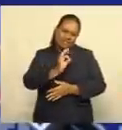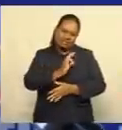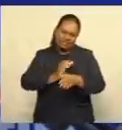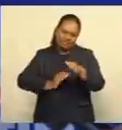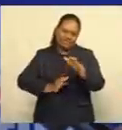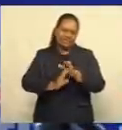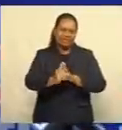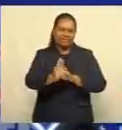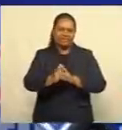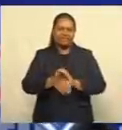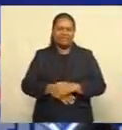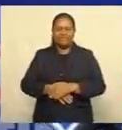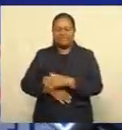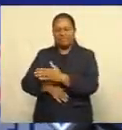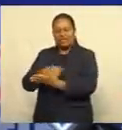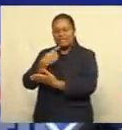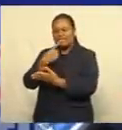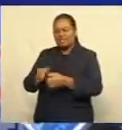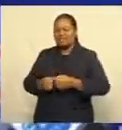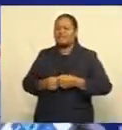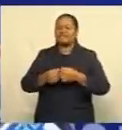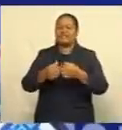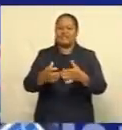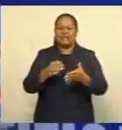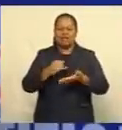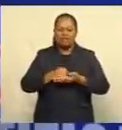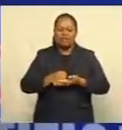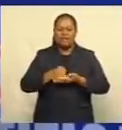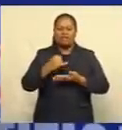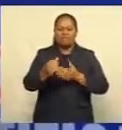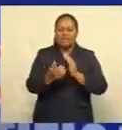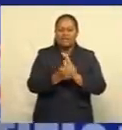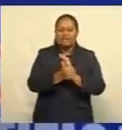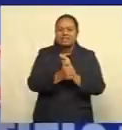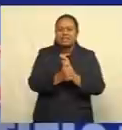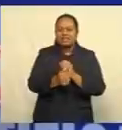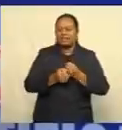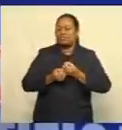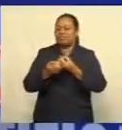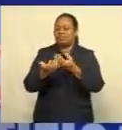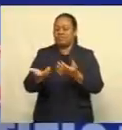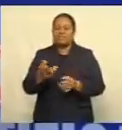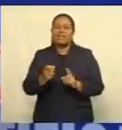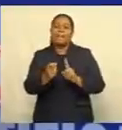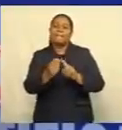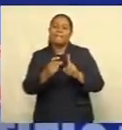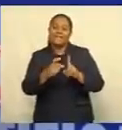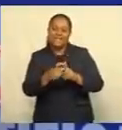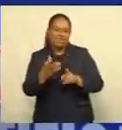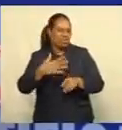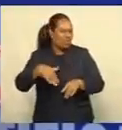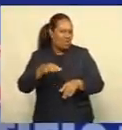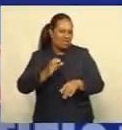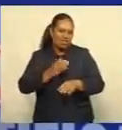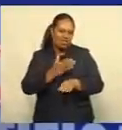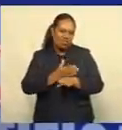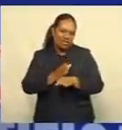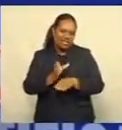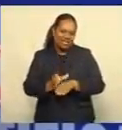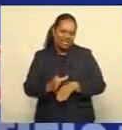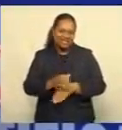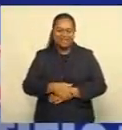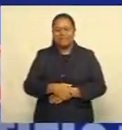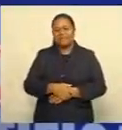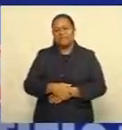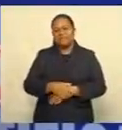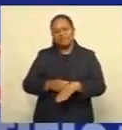This is part of our commitment to continuous upskilling of our employees, professional development of our employees, and developing